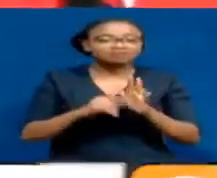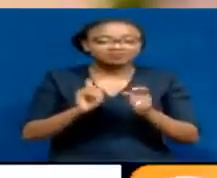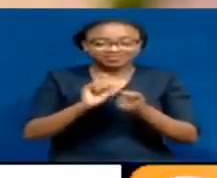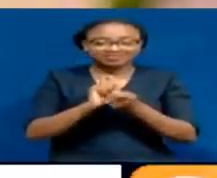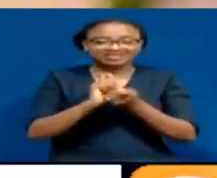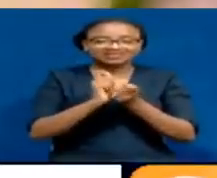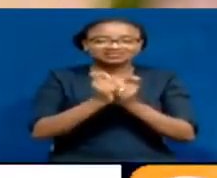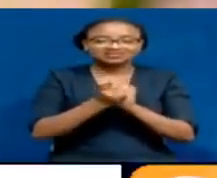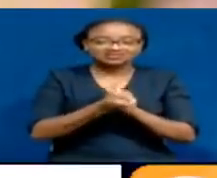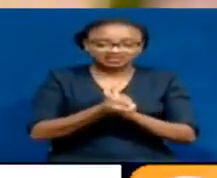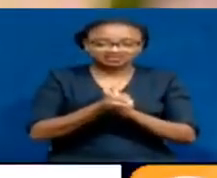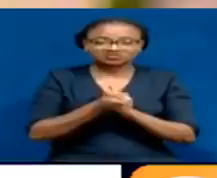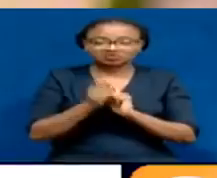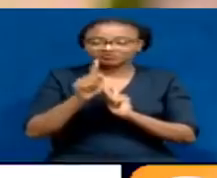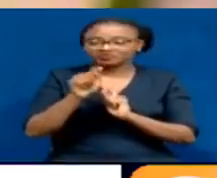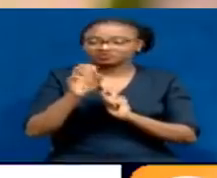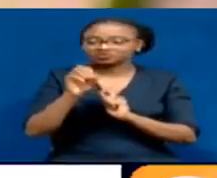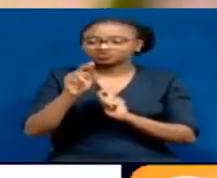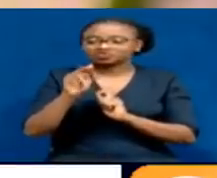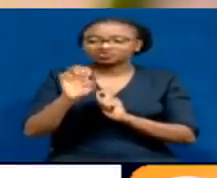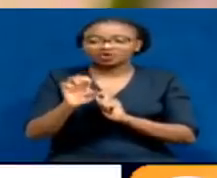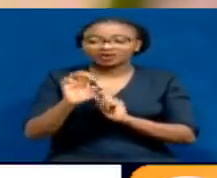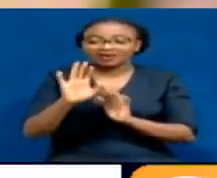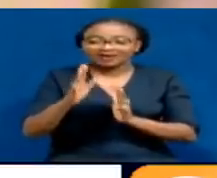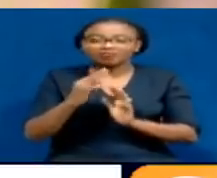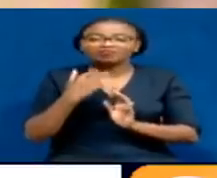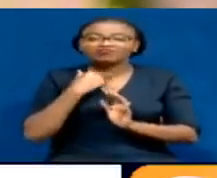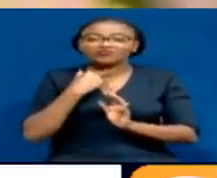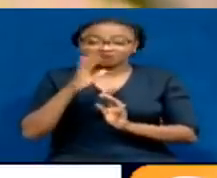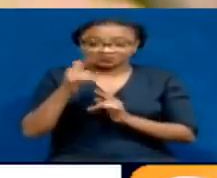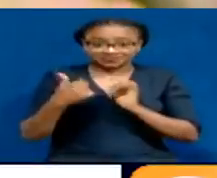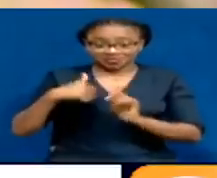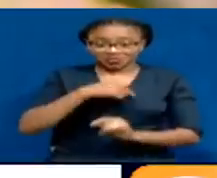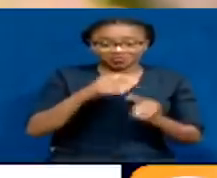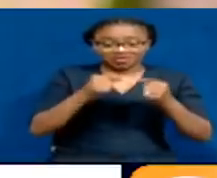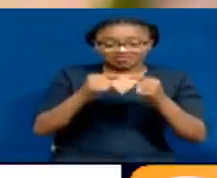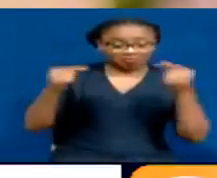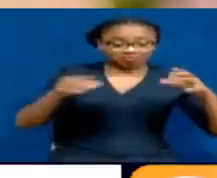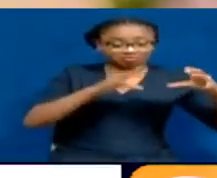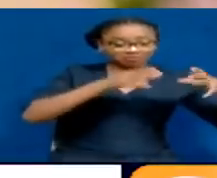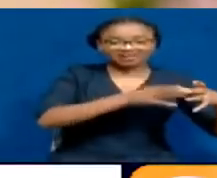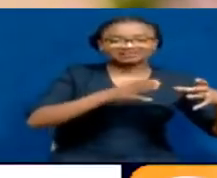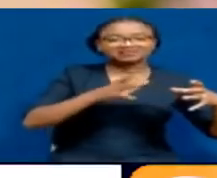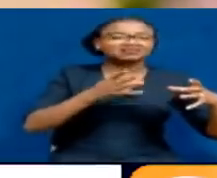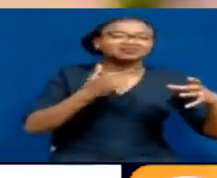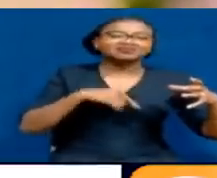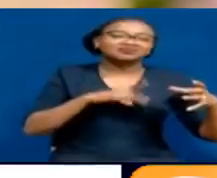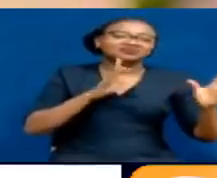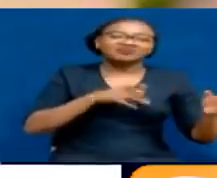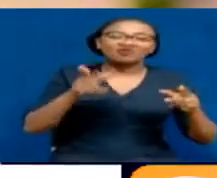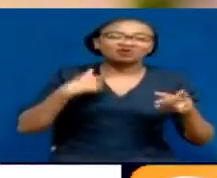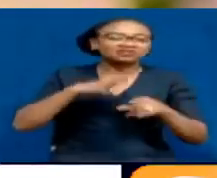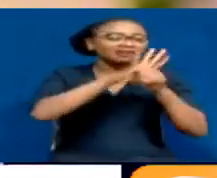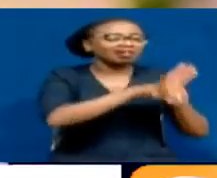tone. We in the opposition were used to being harassed even when